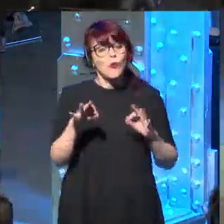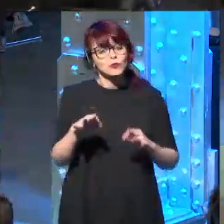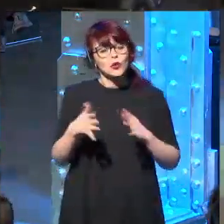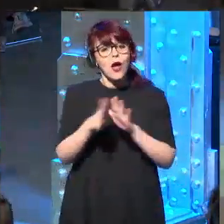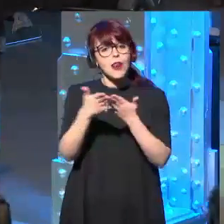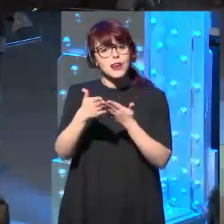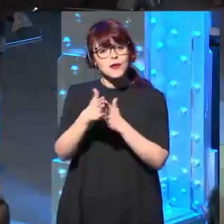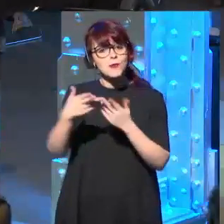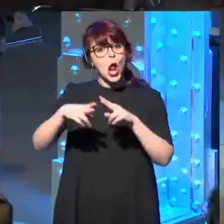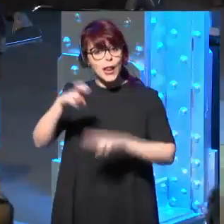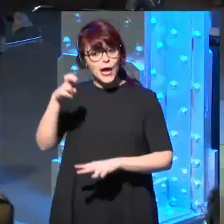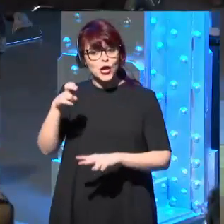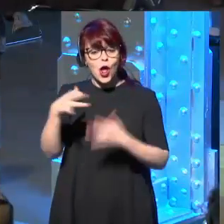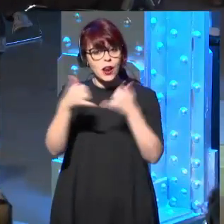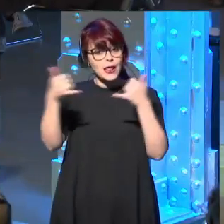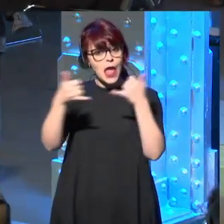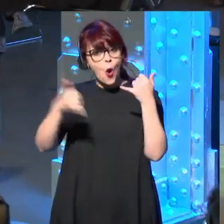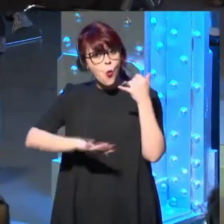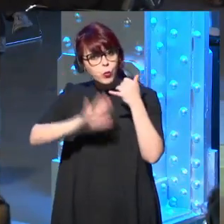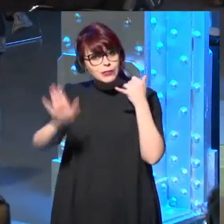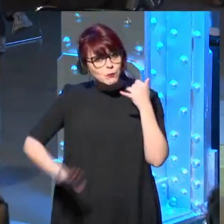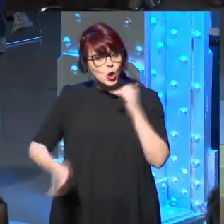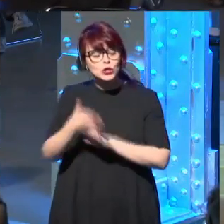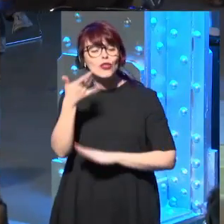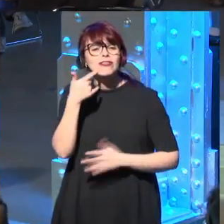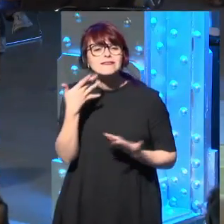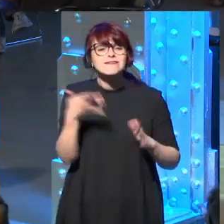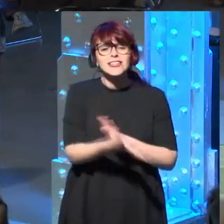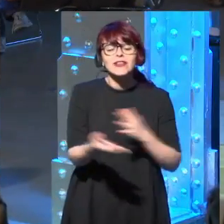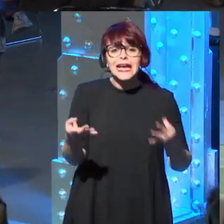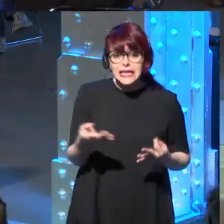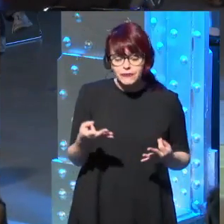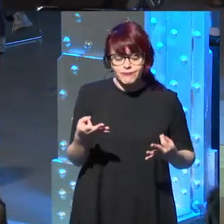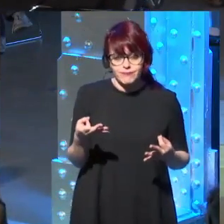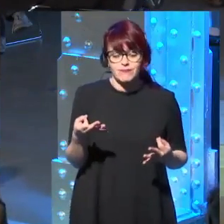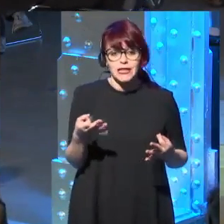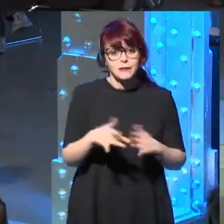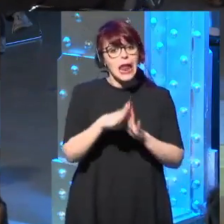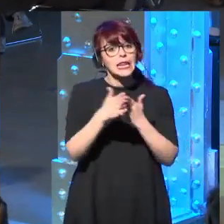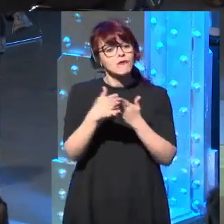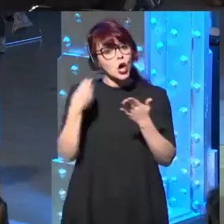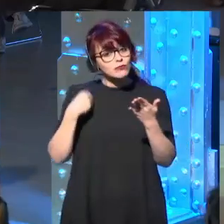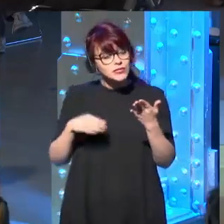So. Lo que quiero es. What I want is to signify, to